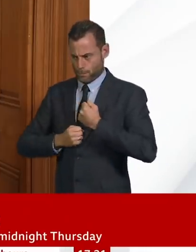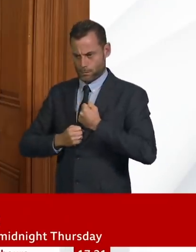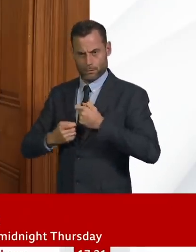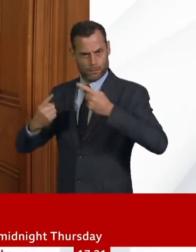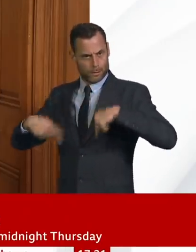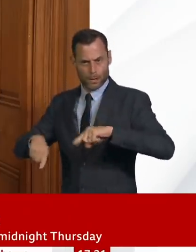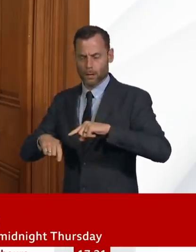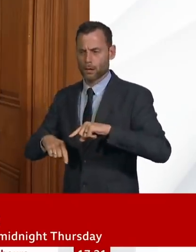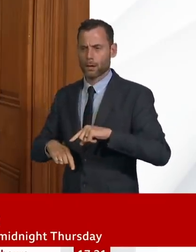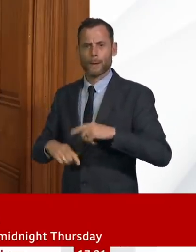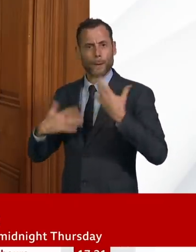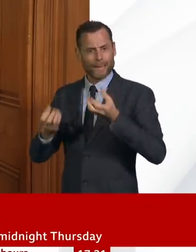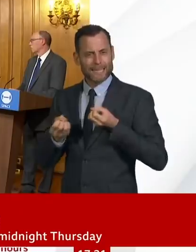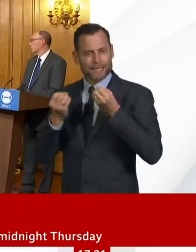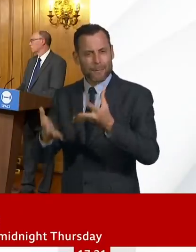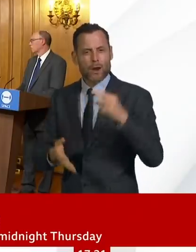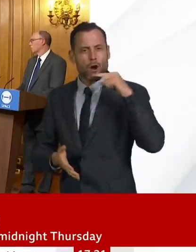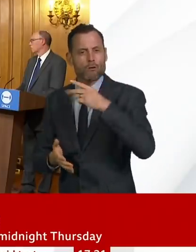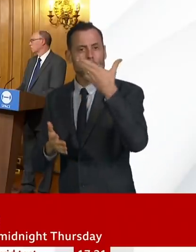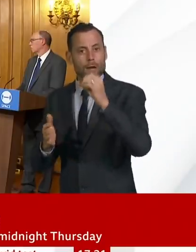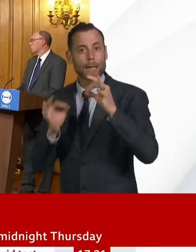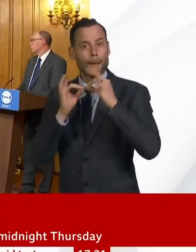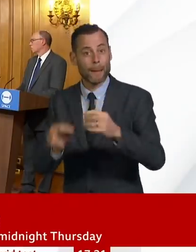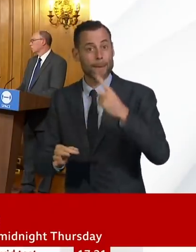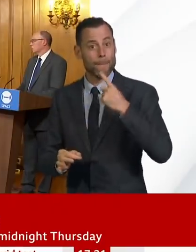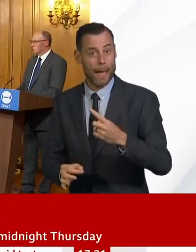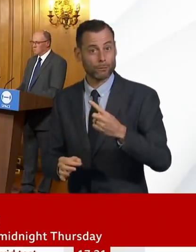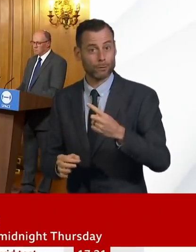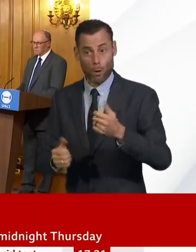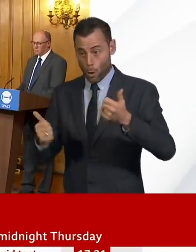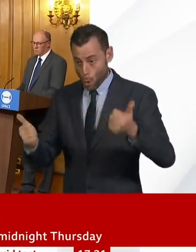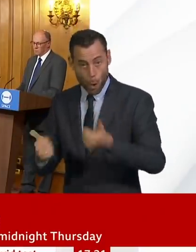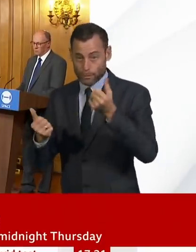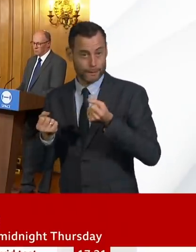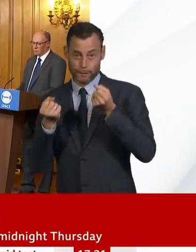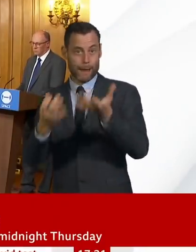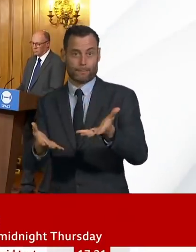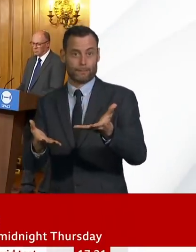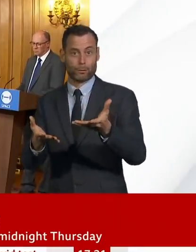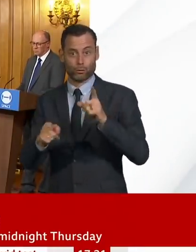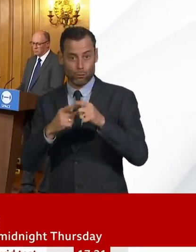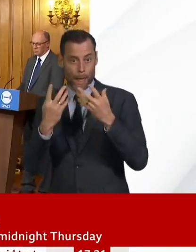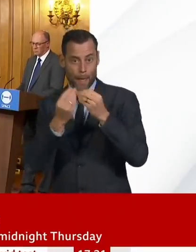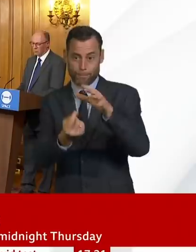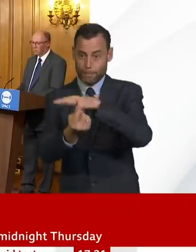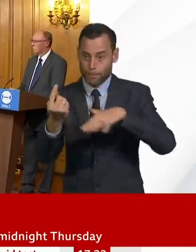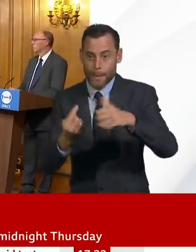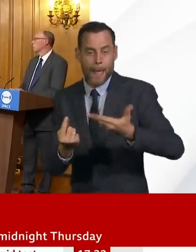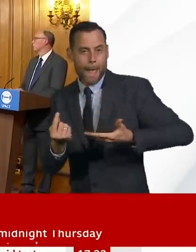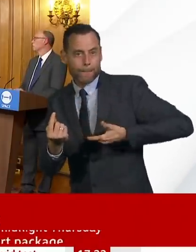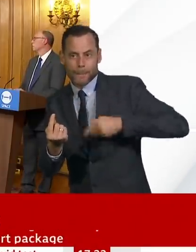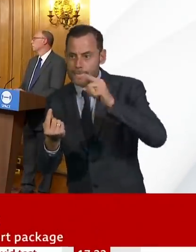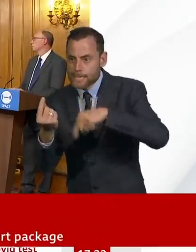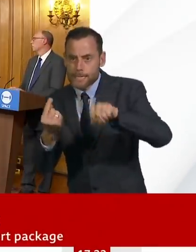put £190 billion already in supporting businesses and jobs, livelihoods